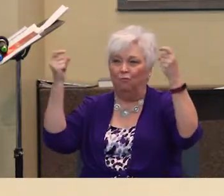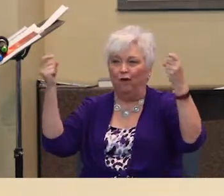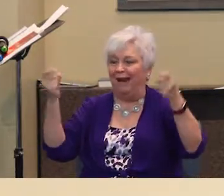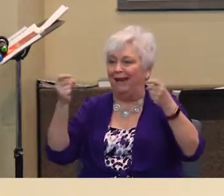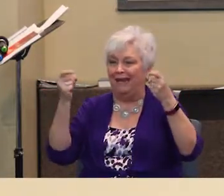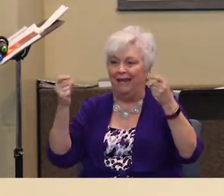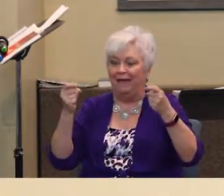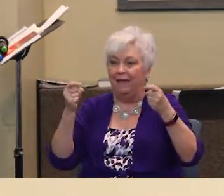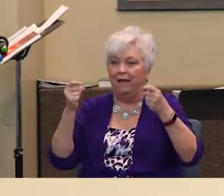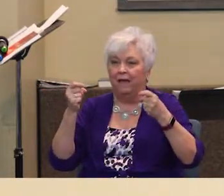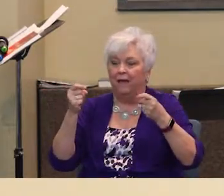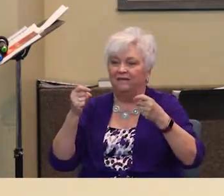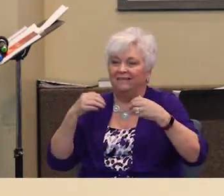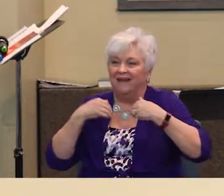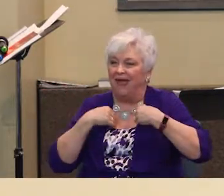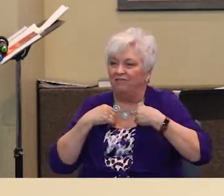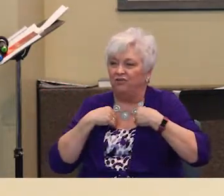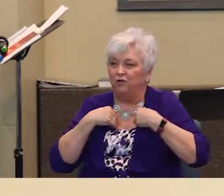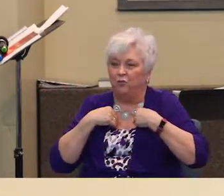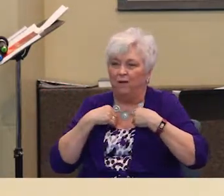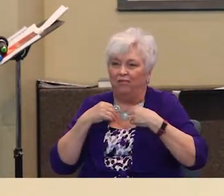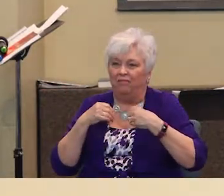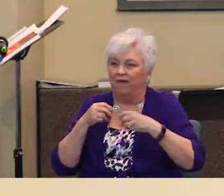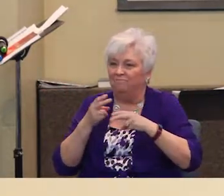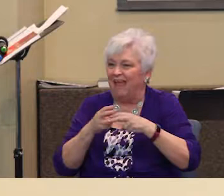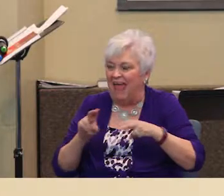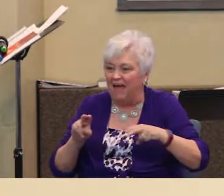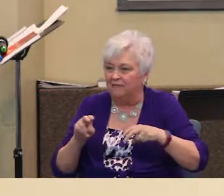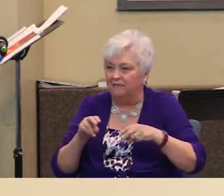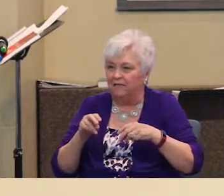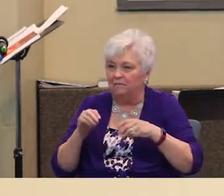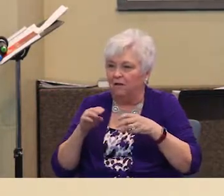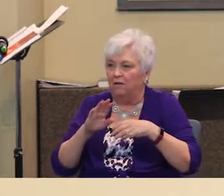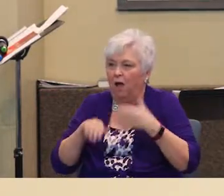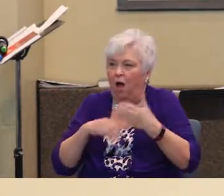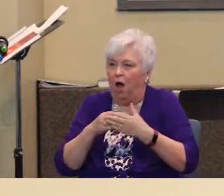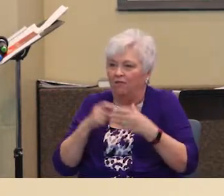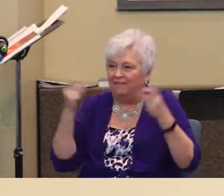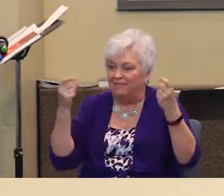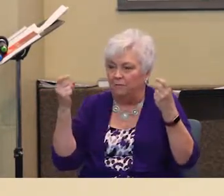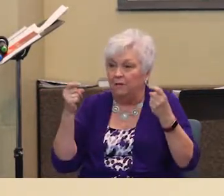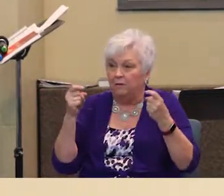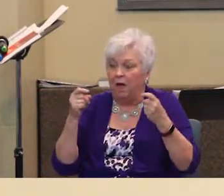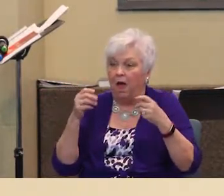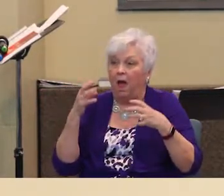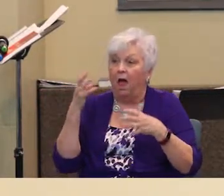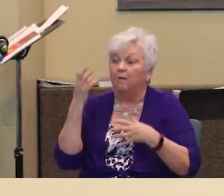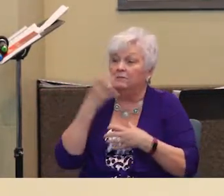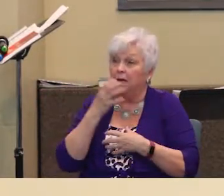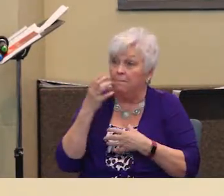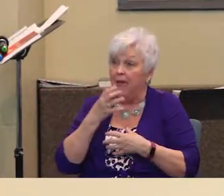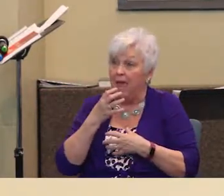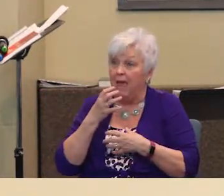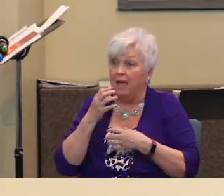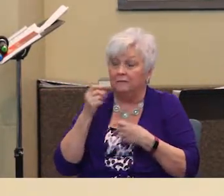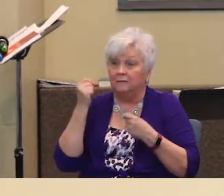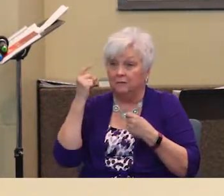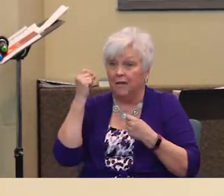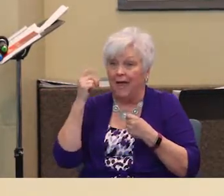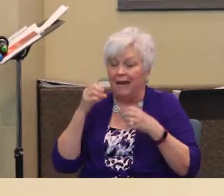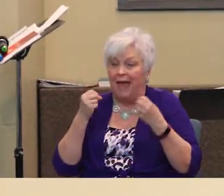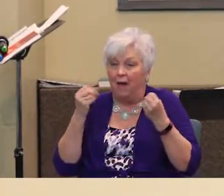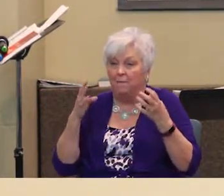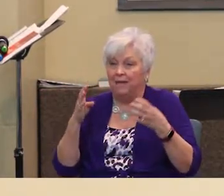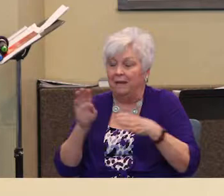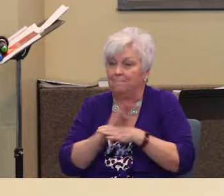to do with any of that. I was amazed at how many places are closed today, business-wise. Because in